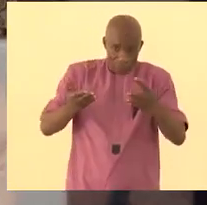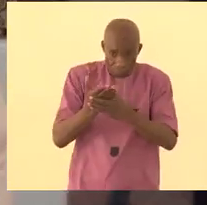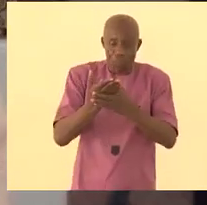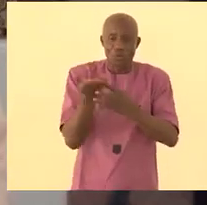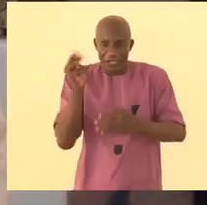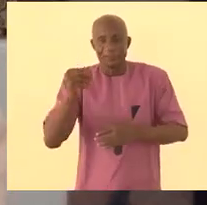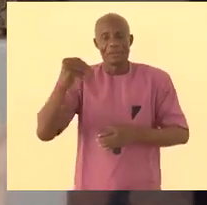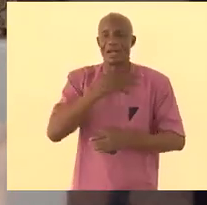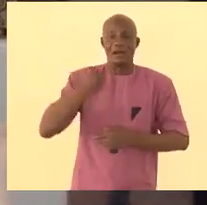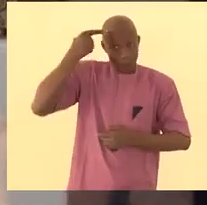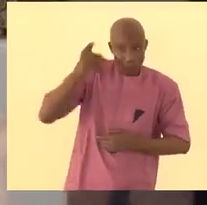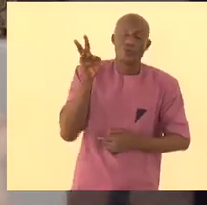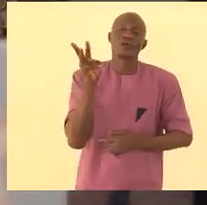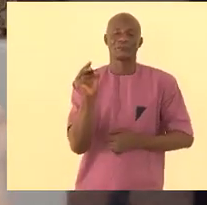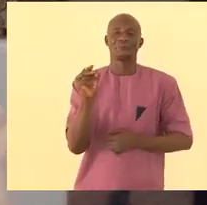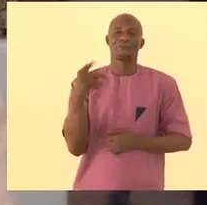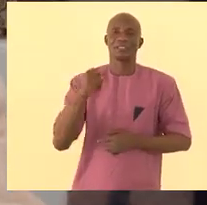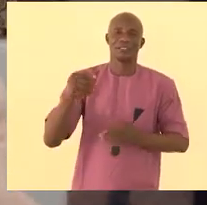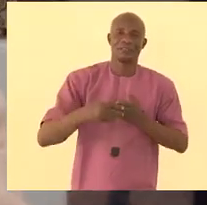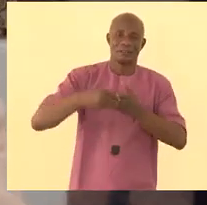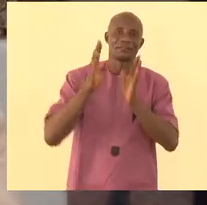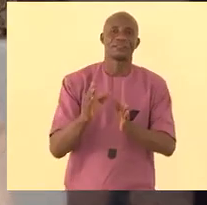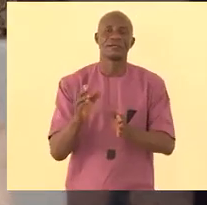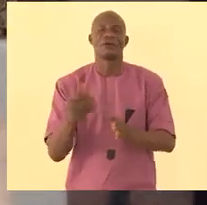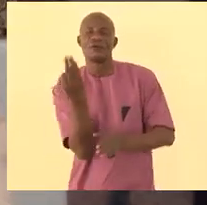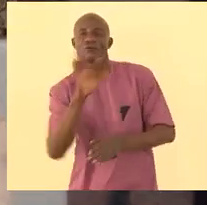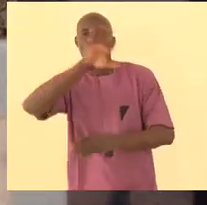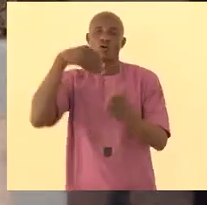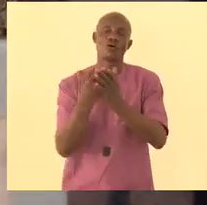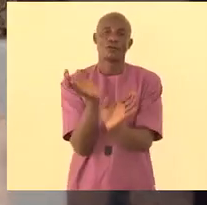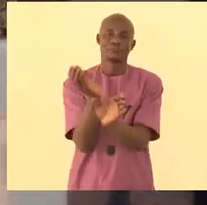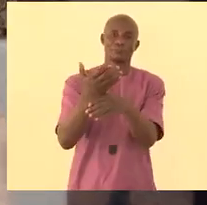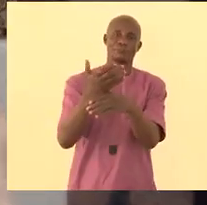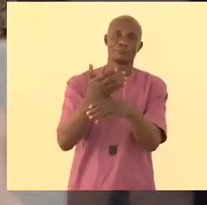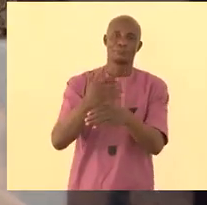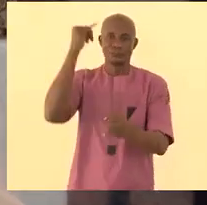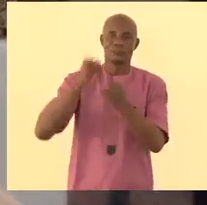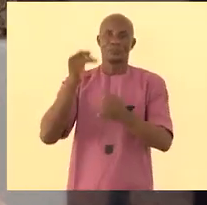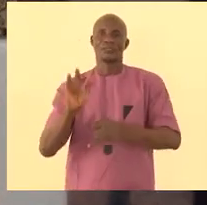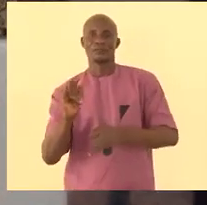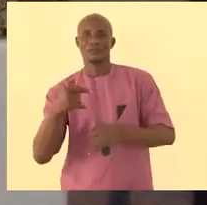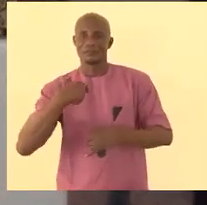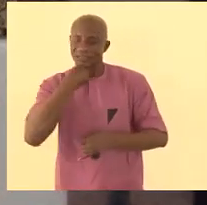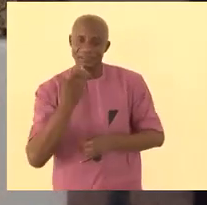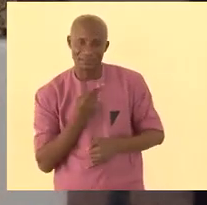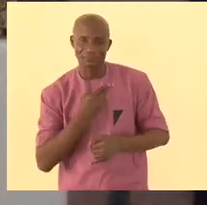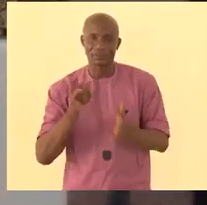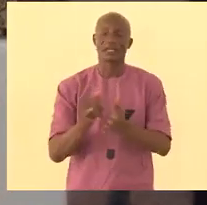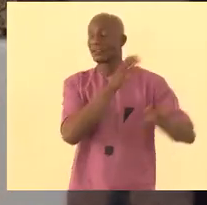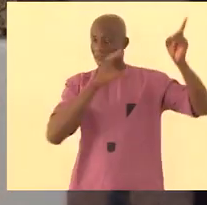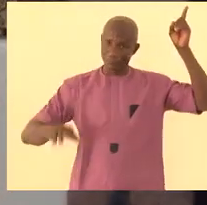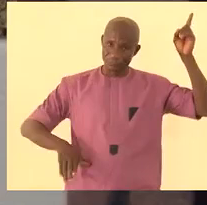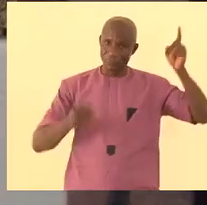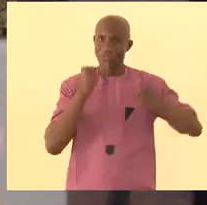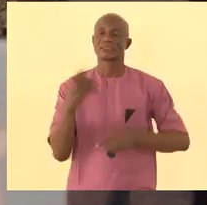and for him, the ruler of all creation. And lastly, it tells us that